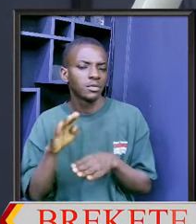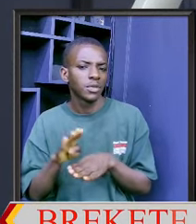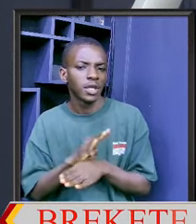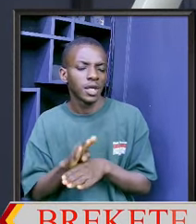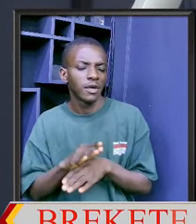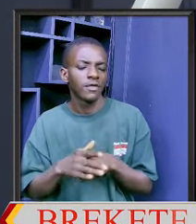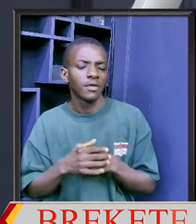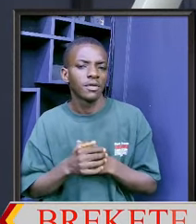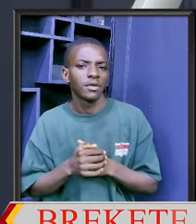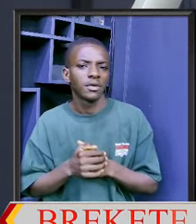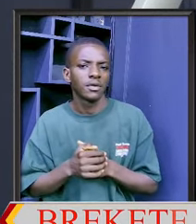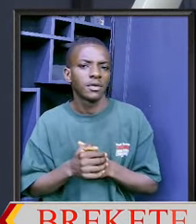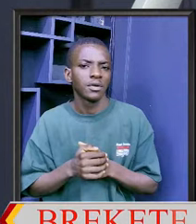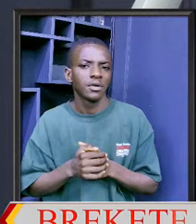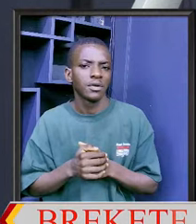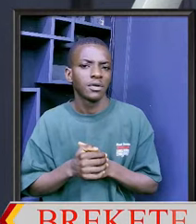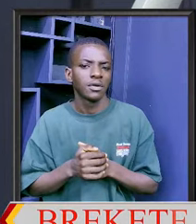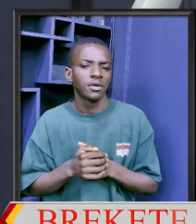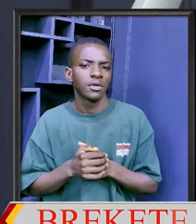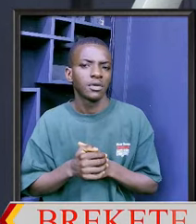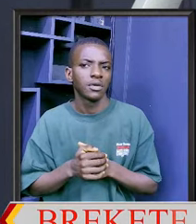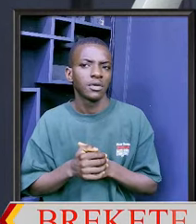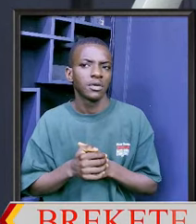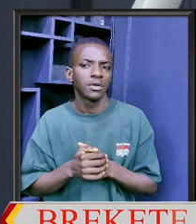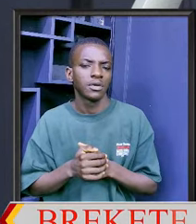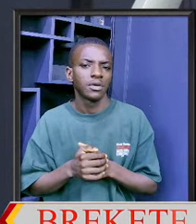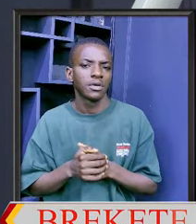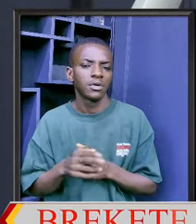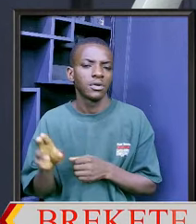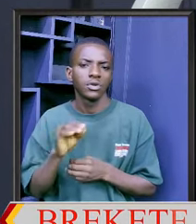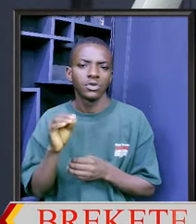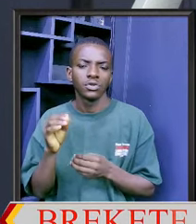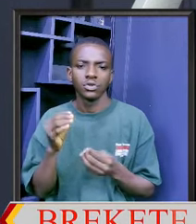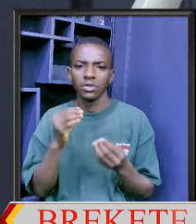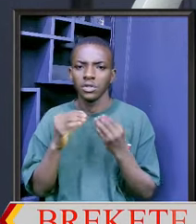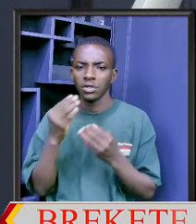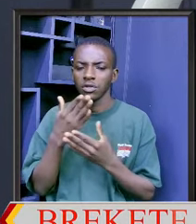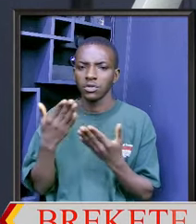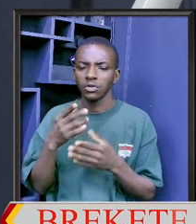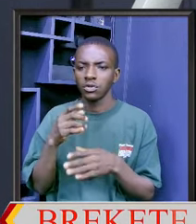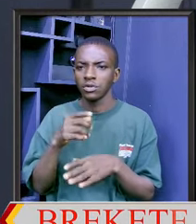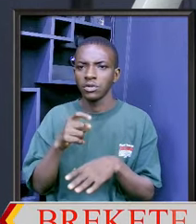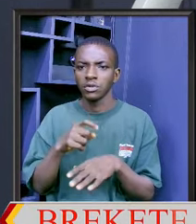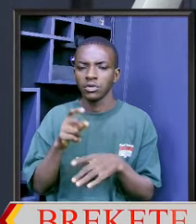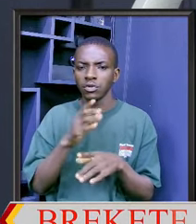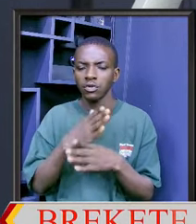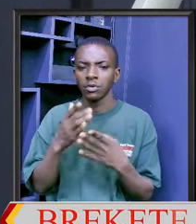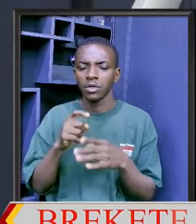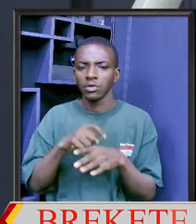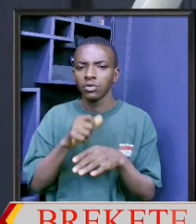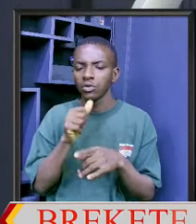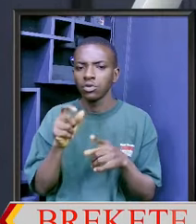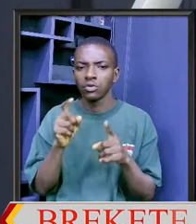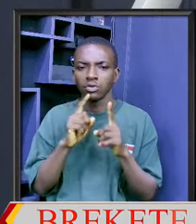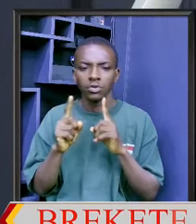How did they behave? He don't used to move, he don't used to do anything, even talk sometimes, he don't used to talk.